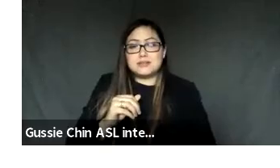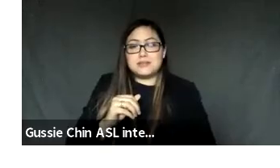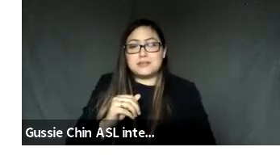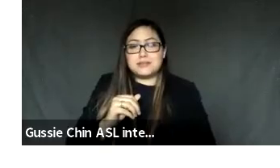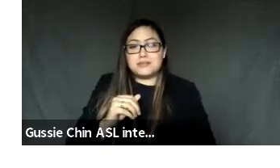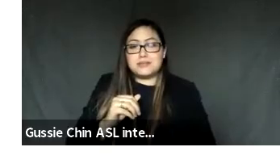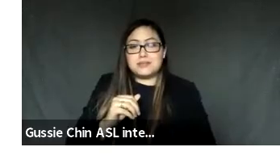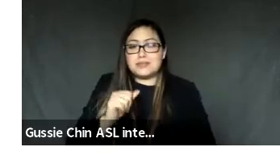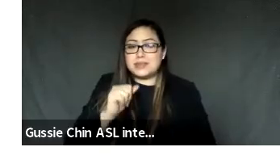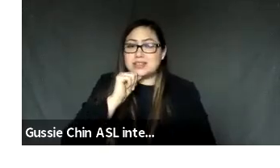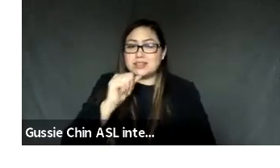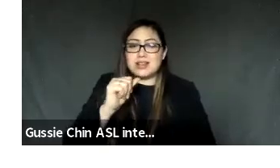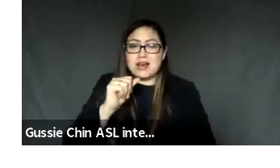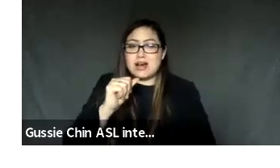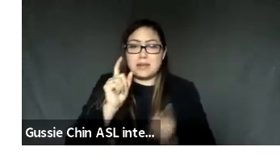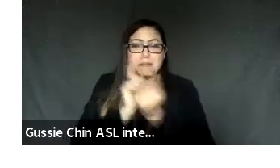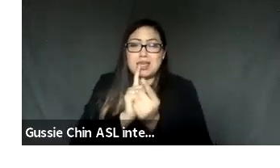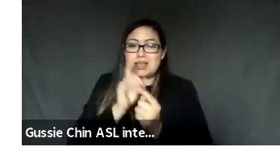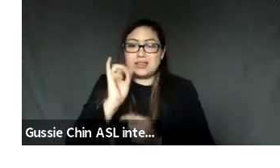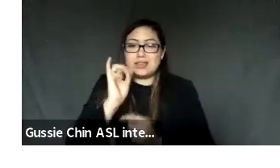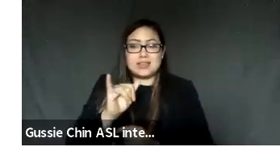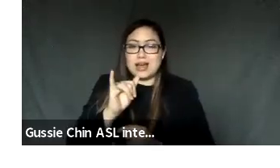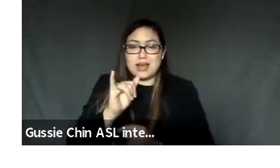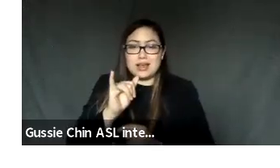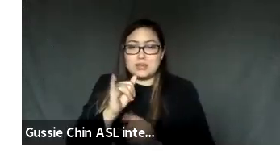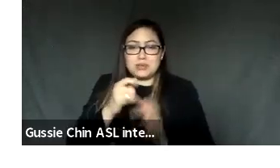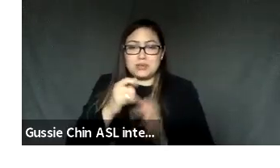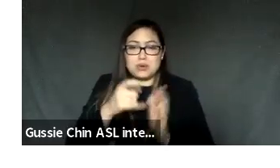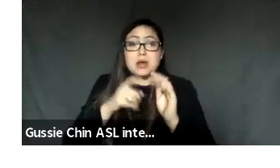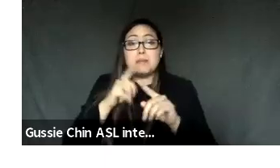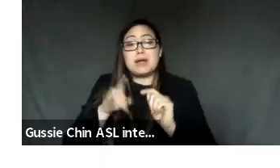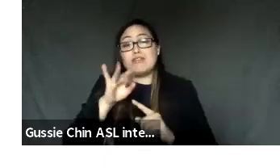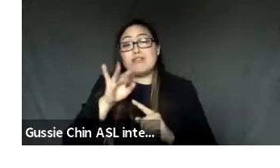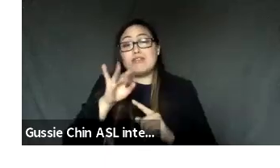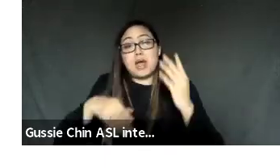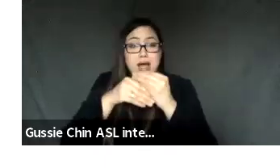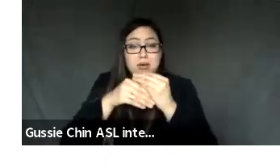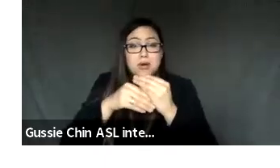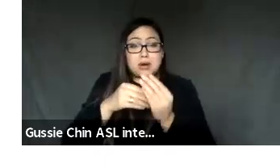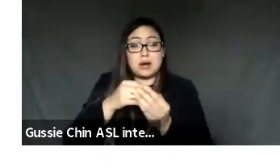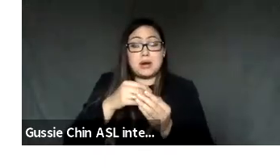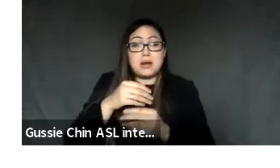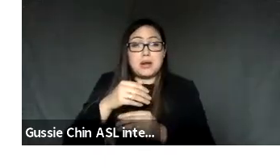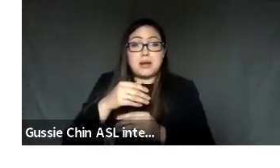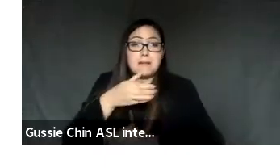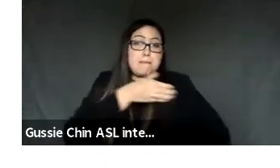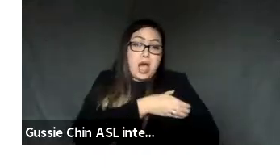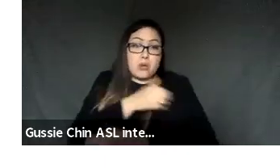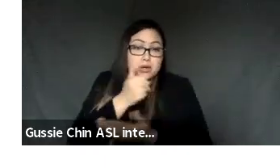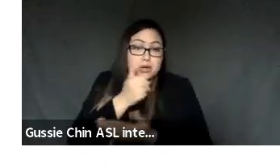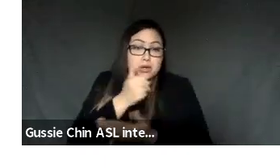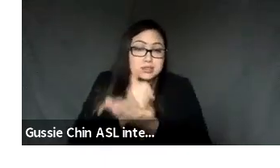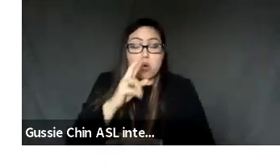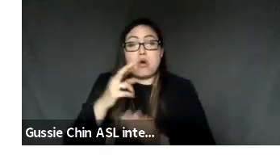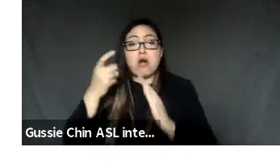reduced clear width by adding a device that's either power assisted or automatic. The only